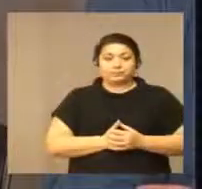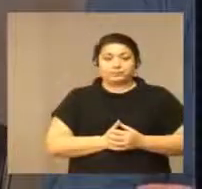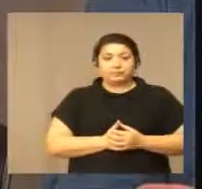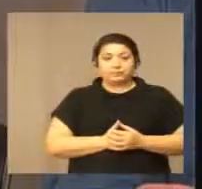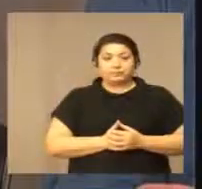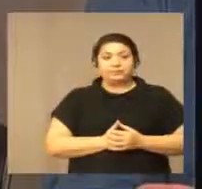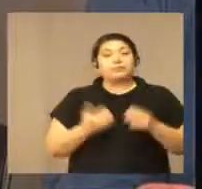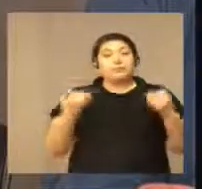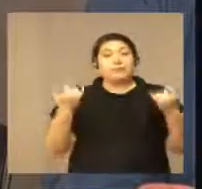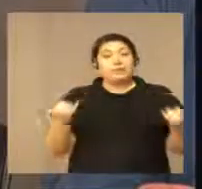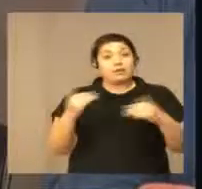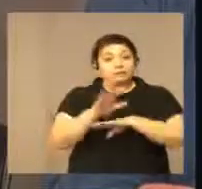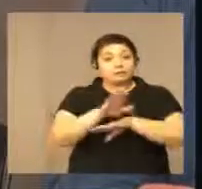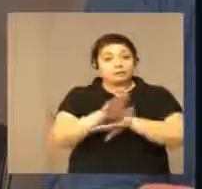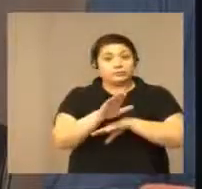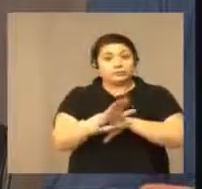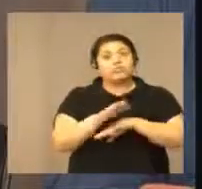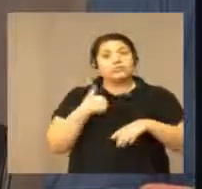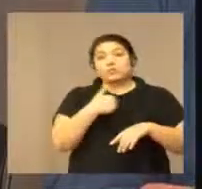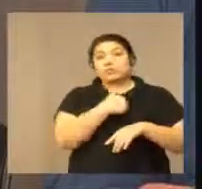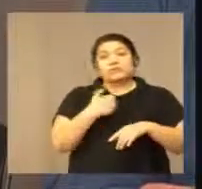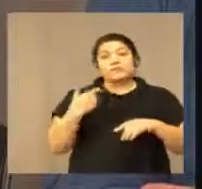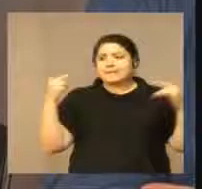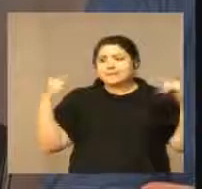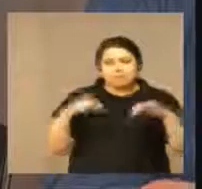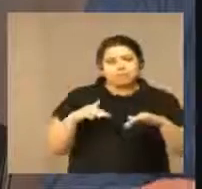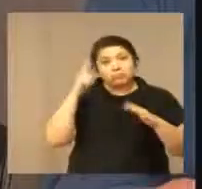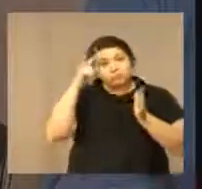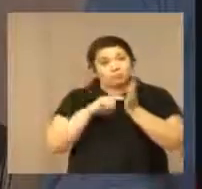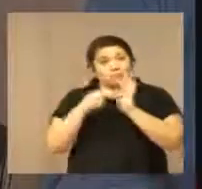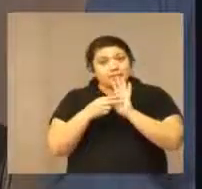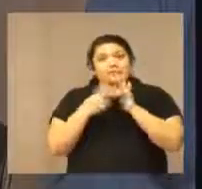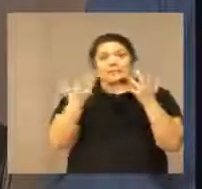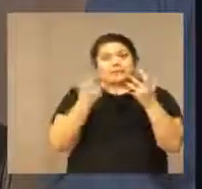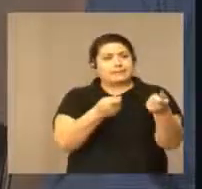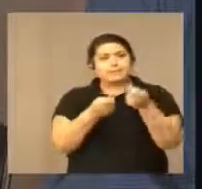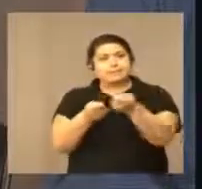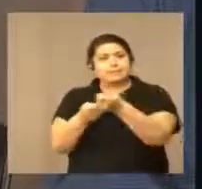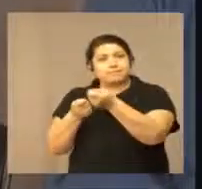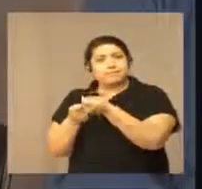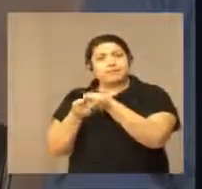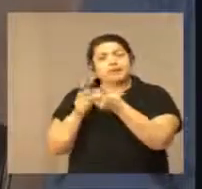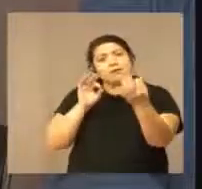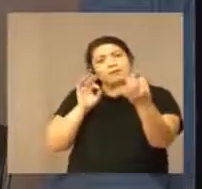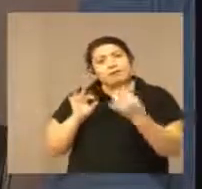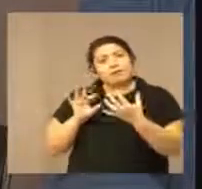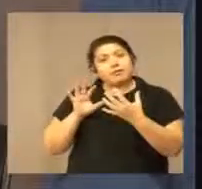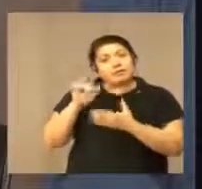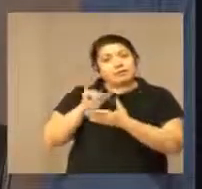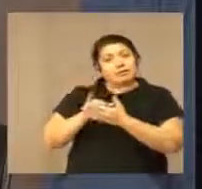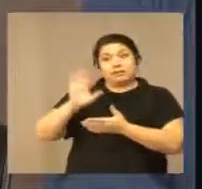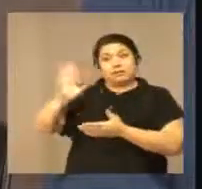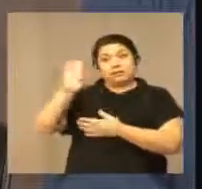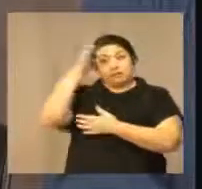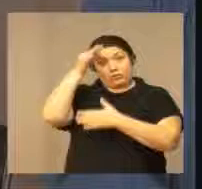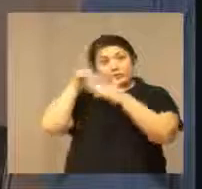So we're here this afternoon, we're here today to begin an engagement process around whether or not the proposed